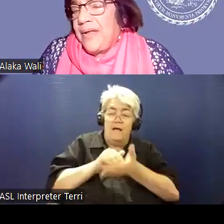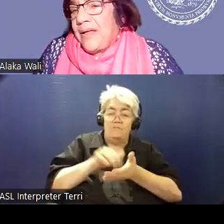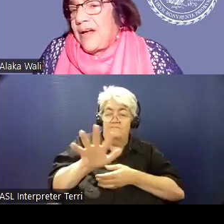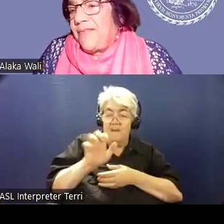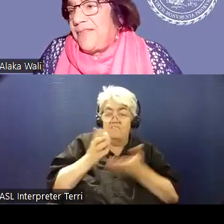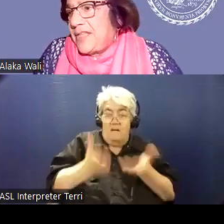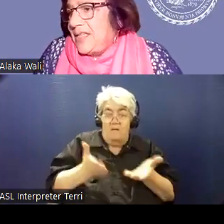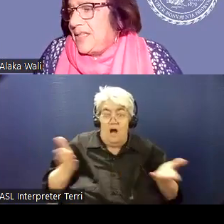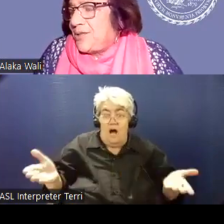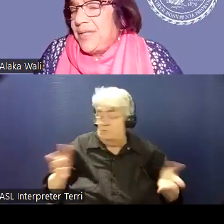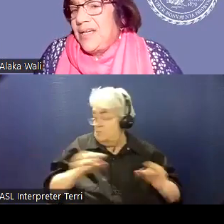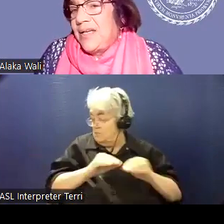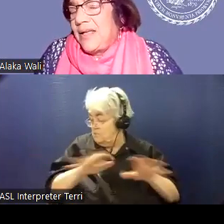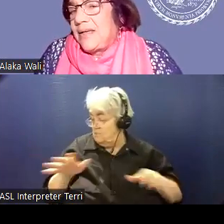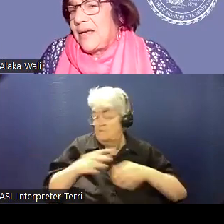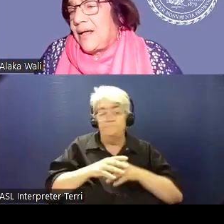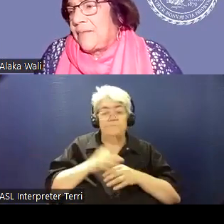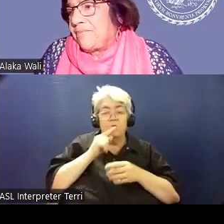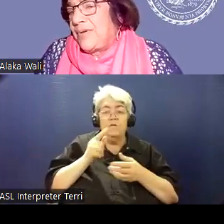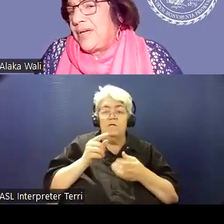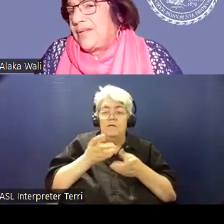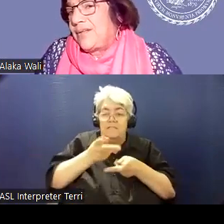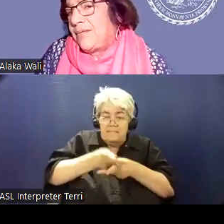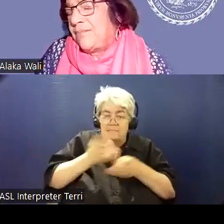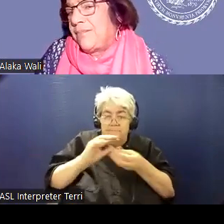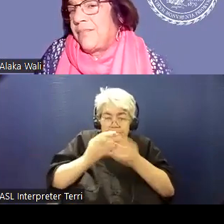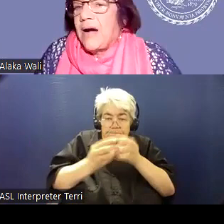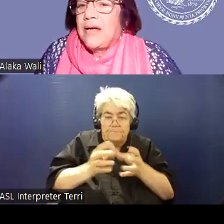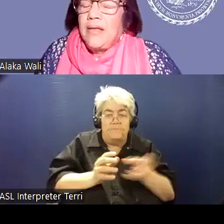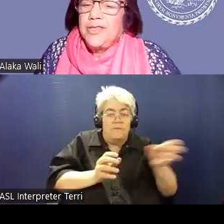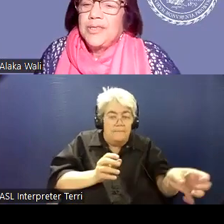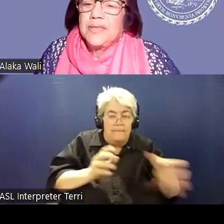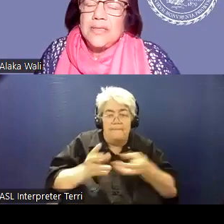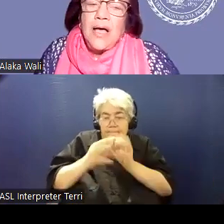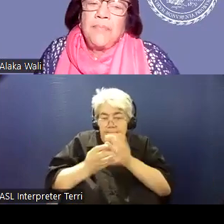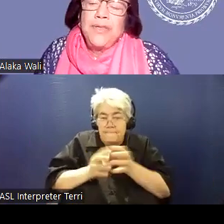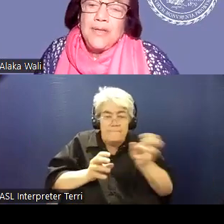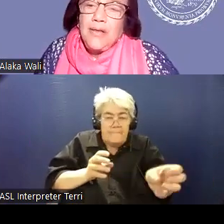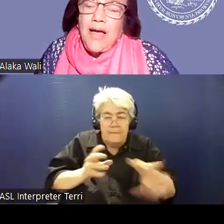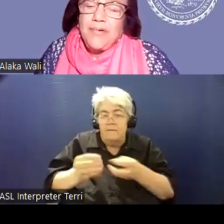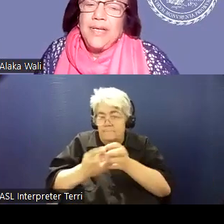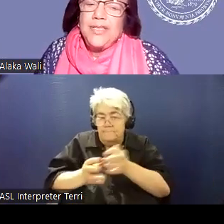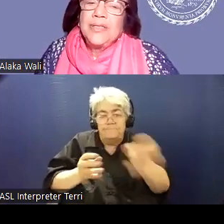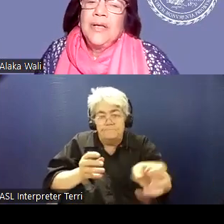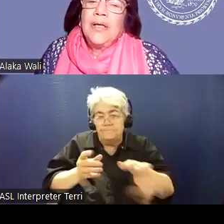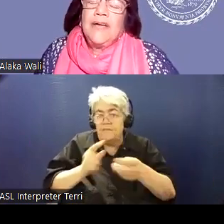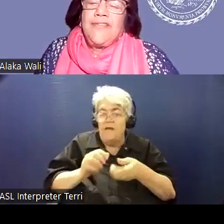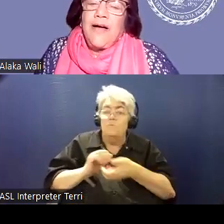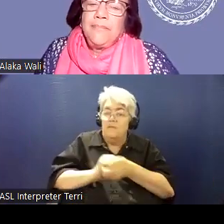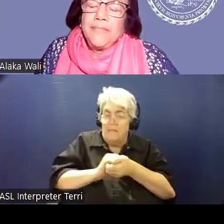were carefully treated and put into our collections with